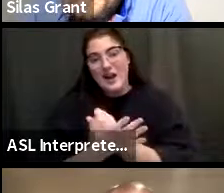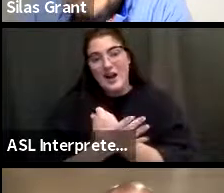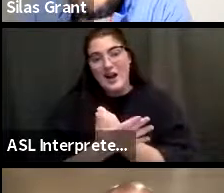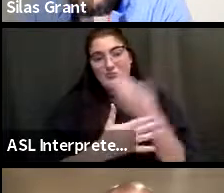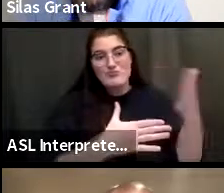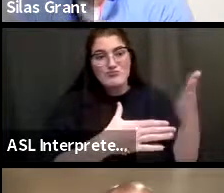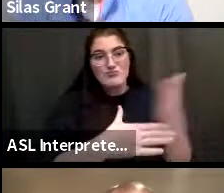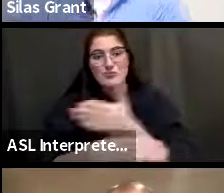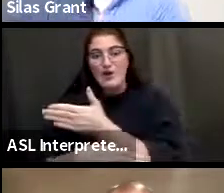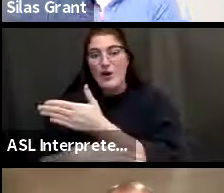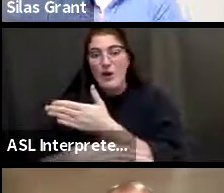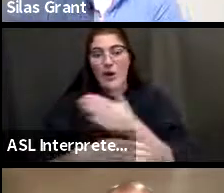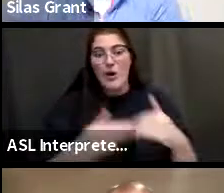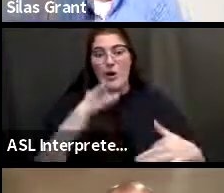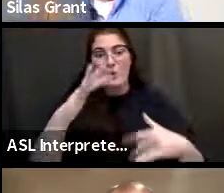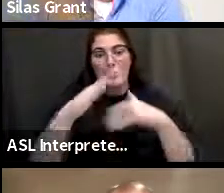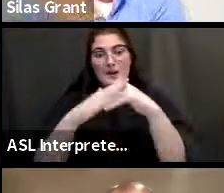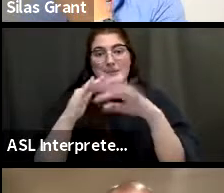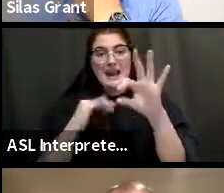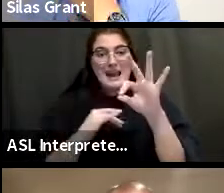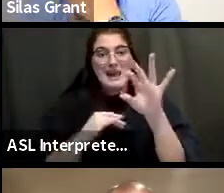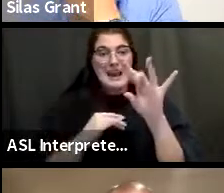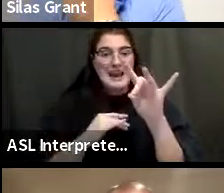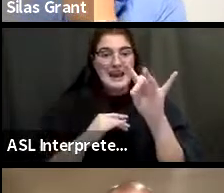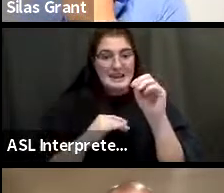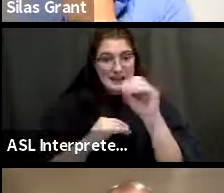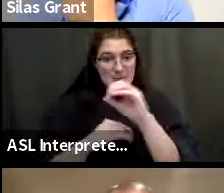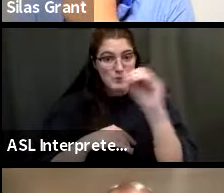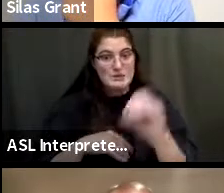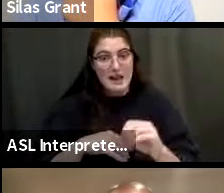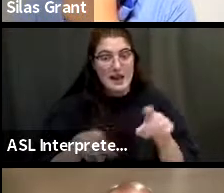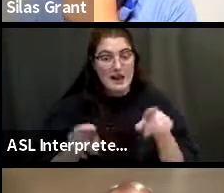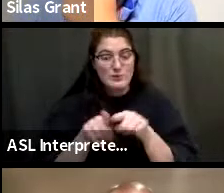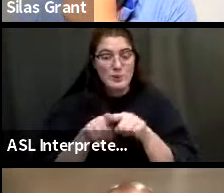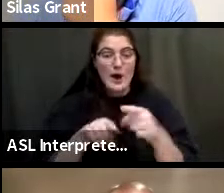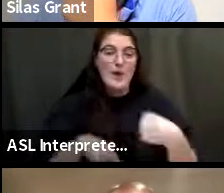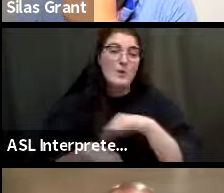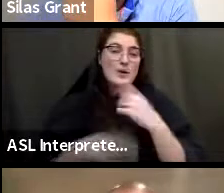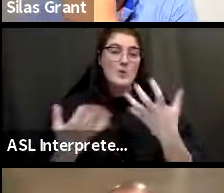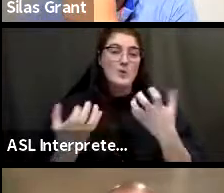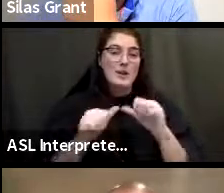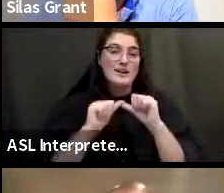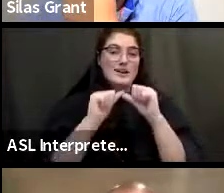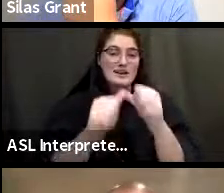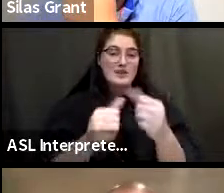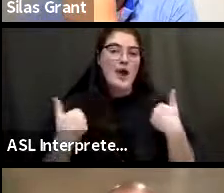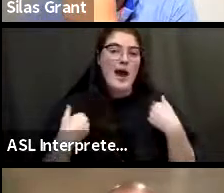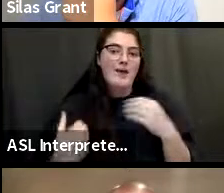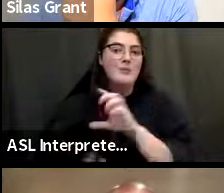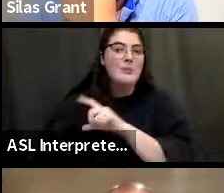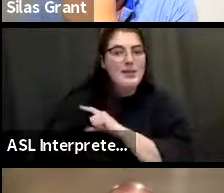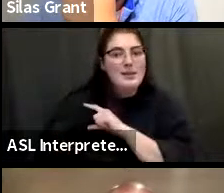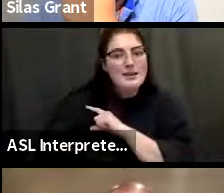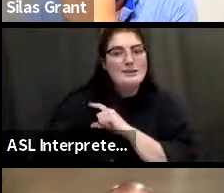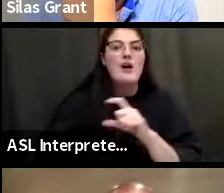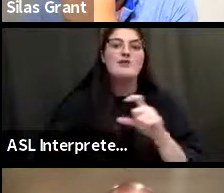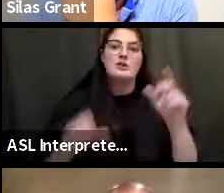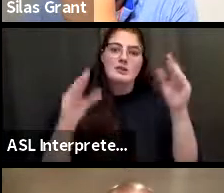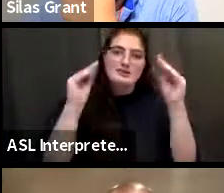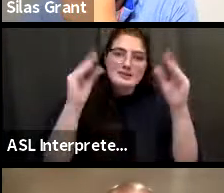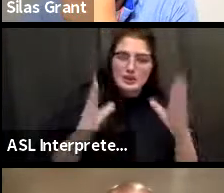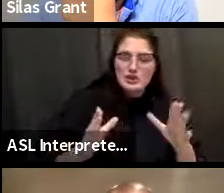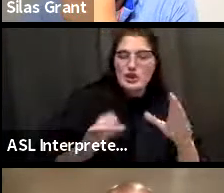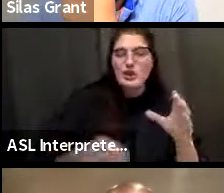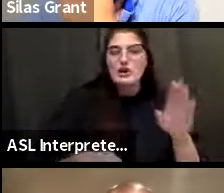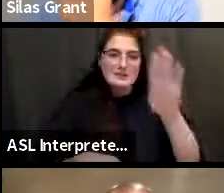80% of the AMI as well, because we want to continue to have our police officers and teachers and